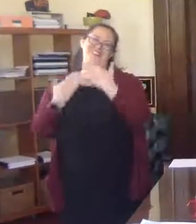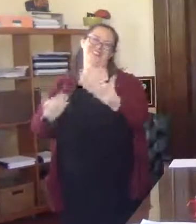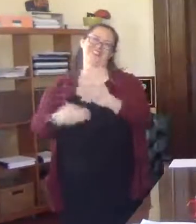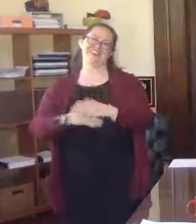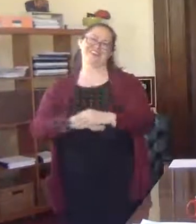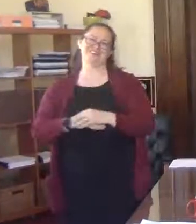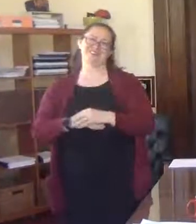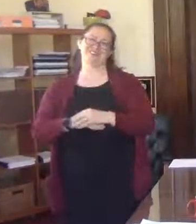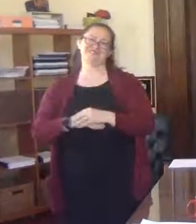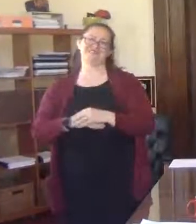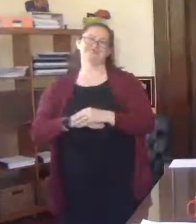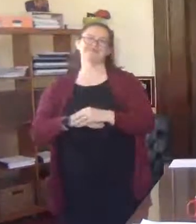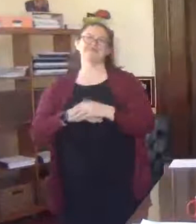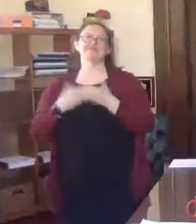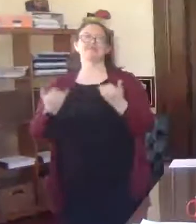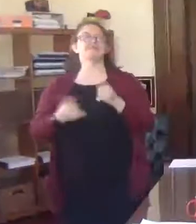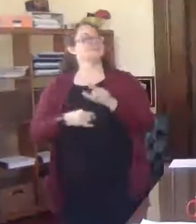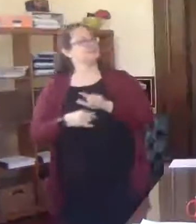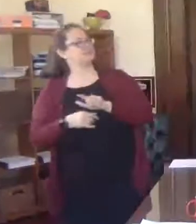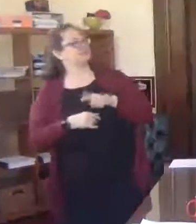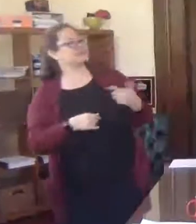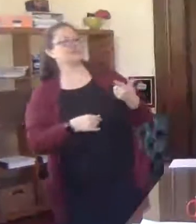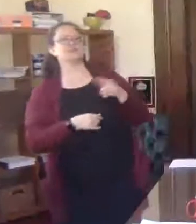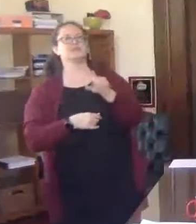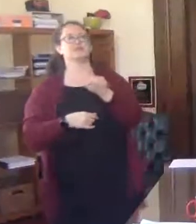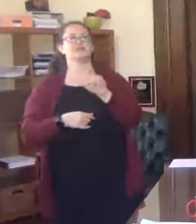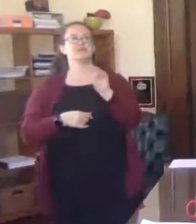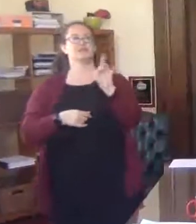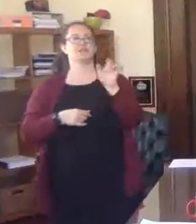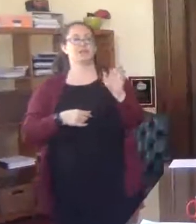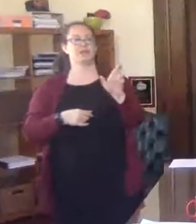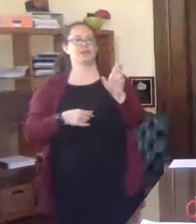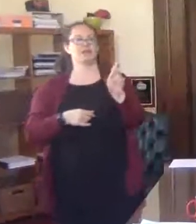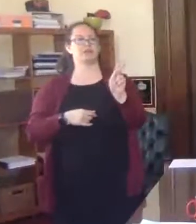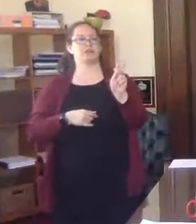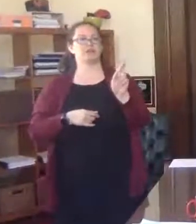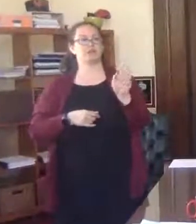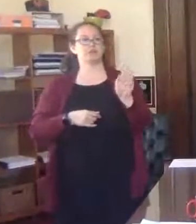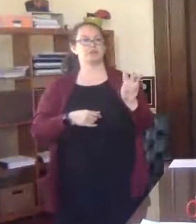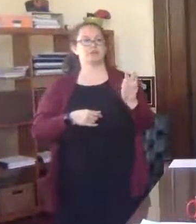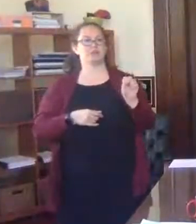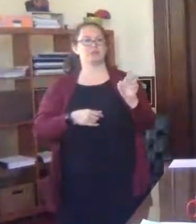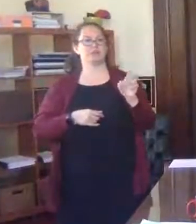Okay, we'll turn things over back to Mayor Krewson.